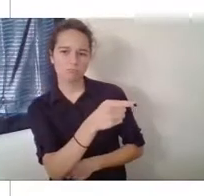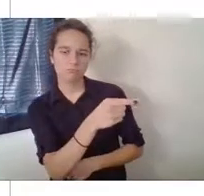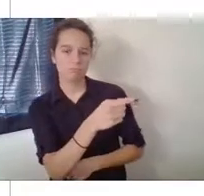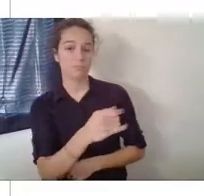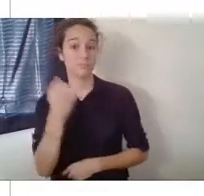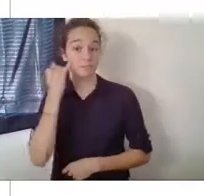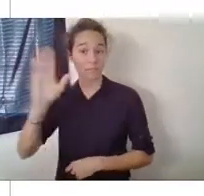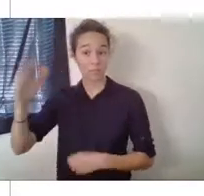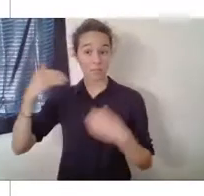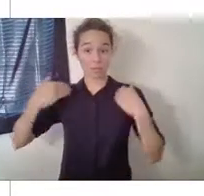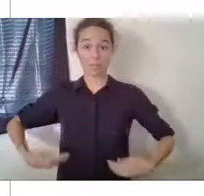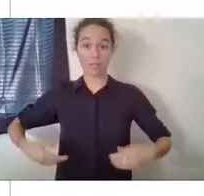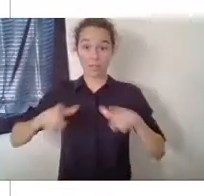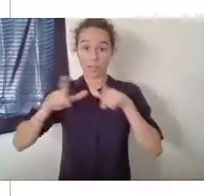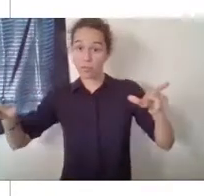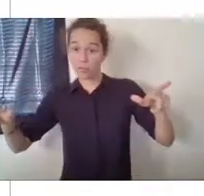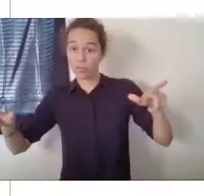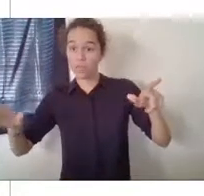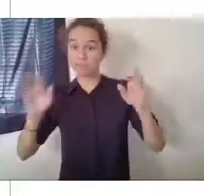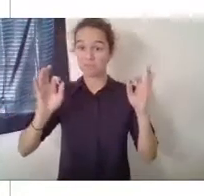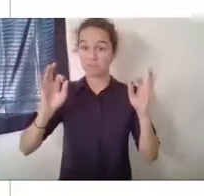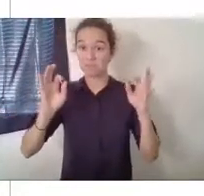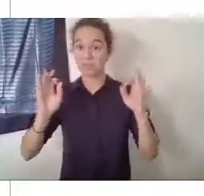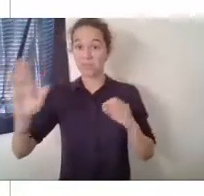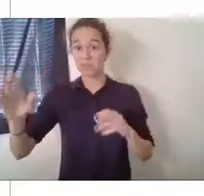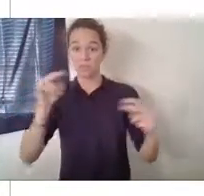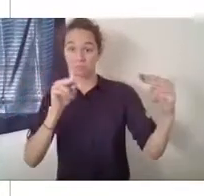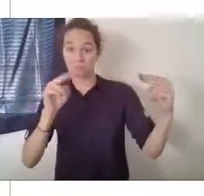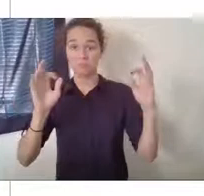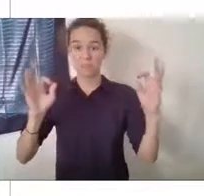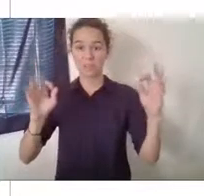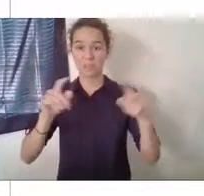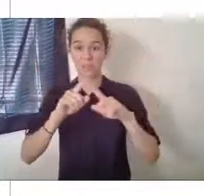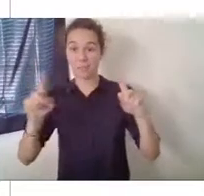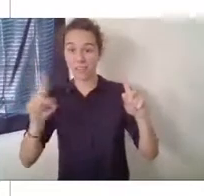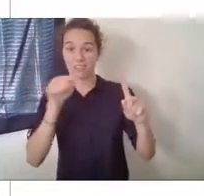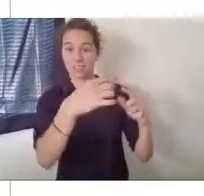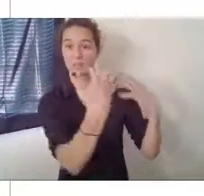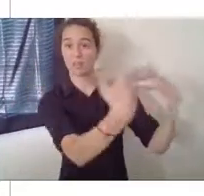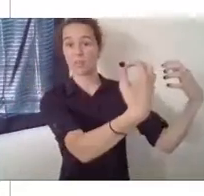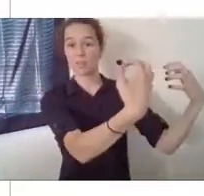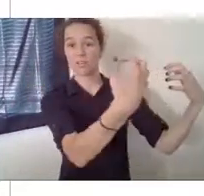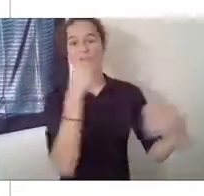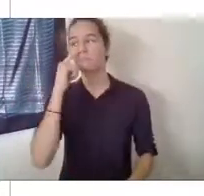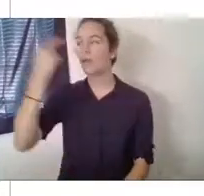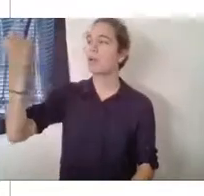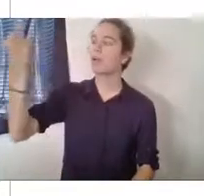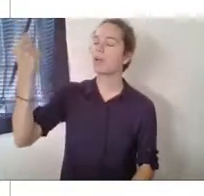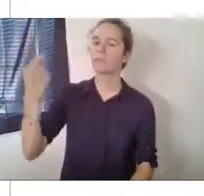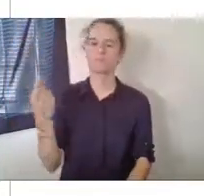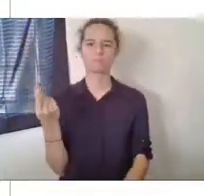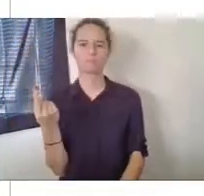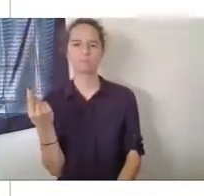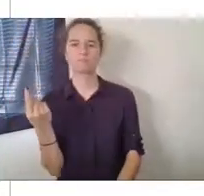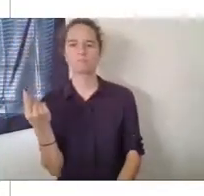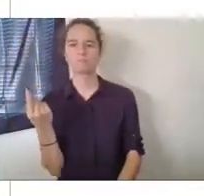and your efforts at being compelling are not working, then you can go deeper. You can try to surprise the audience with a question or use some